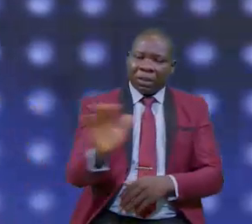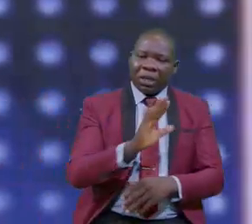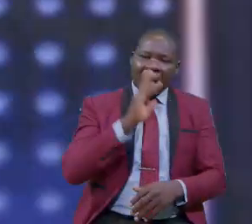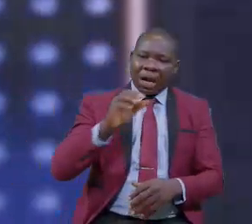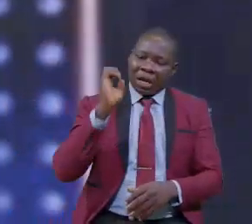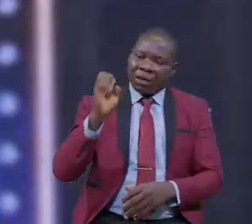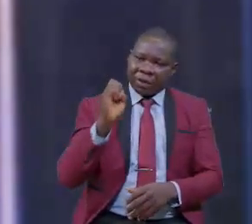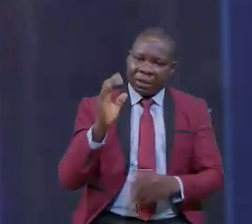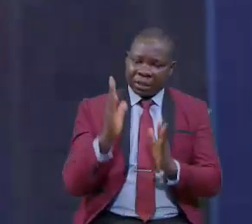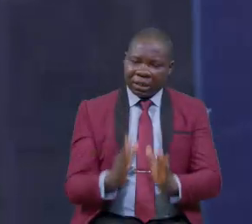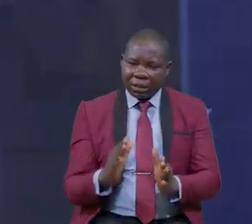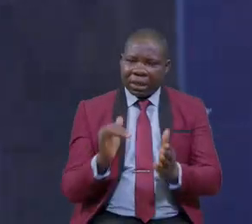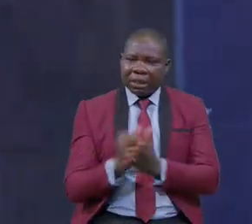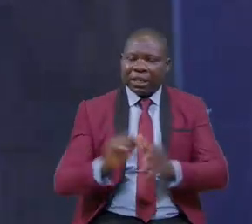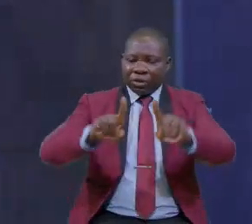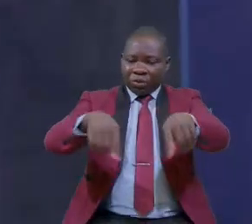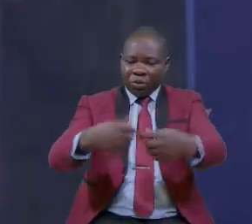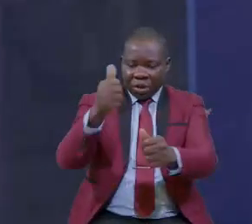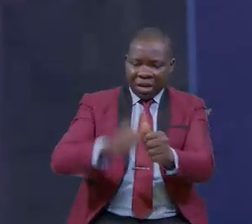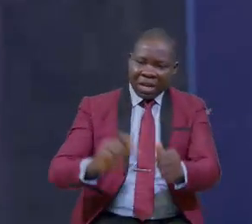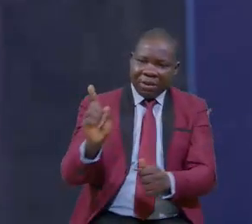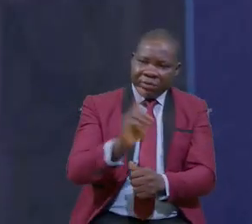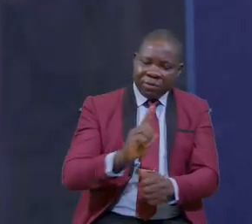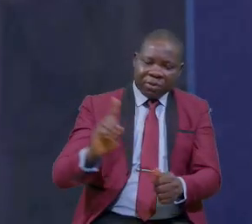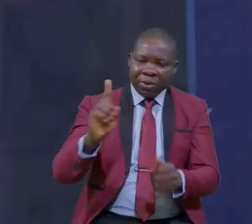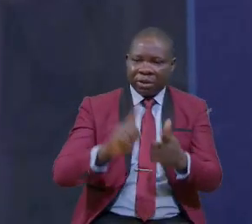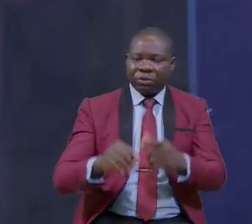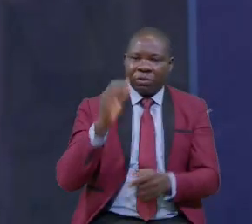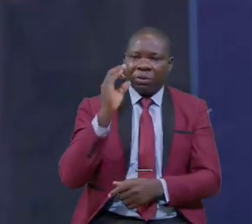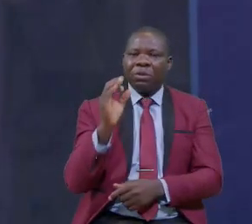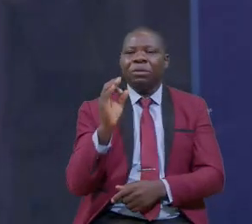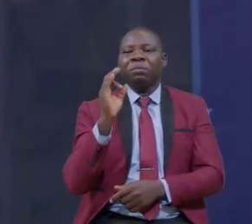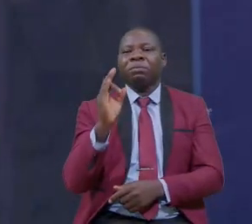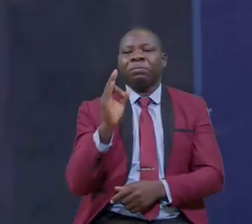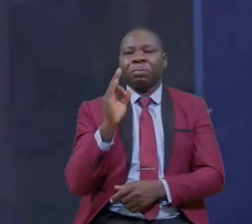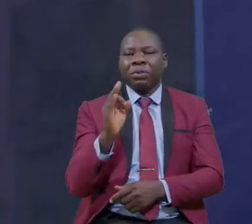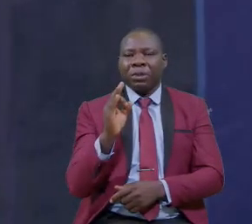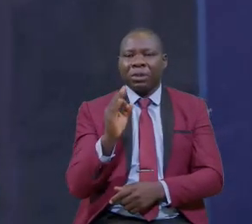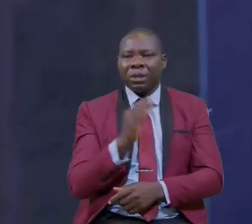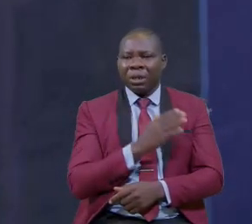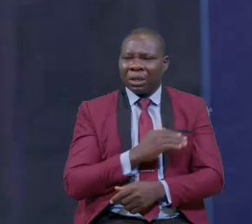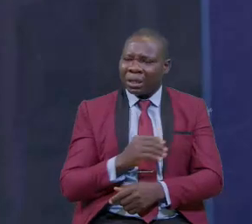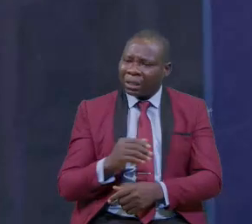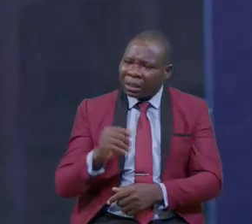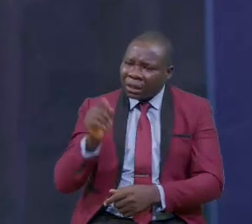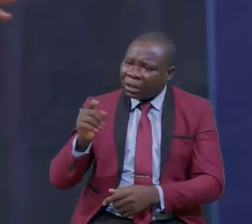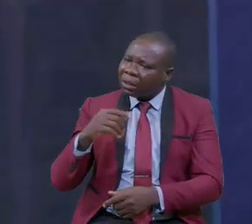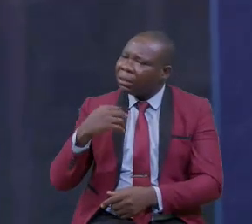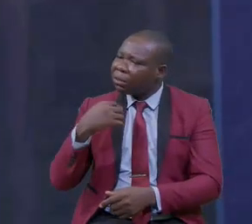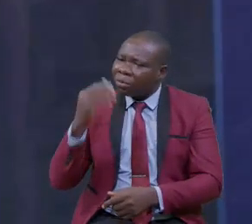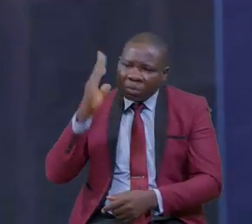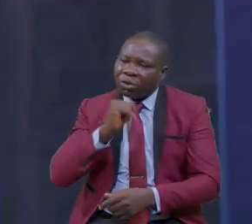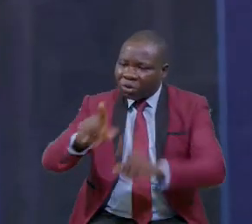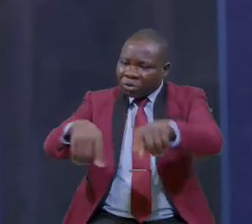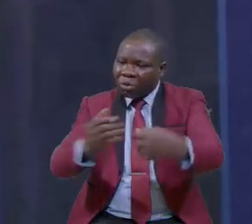get there and say, now, come, tell me here. What's the culture? What do they want